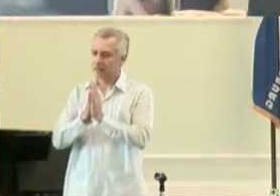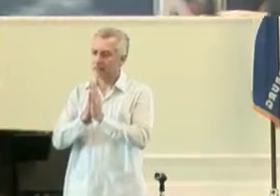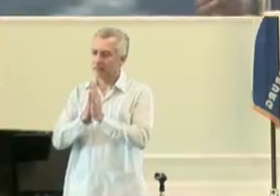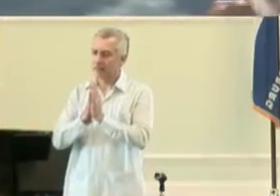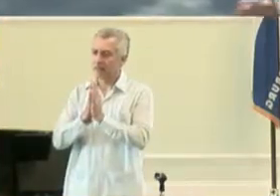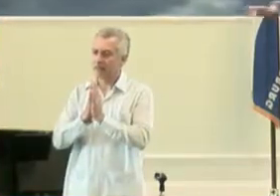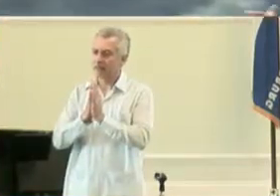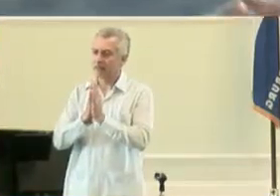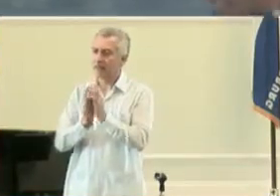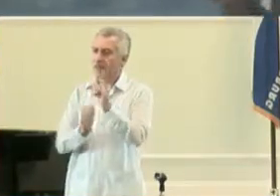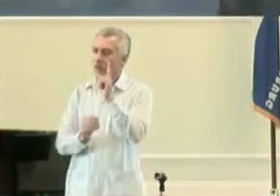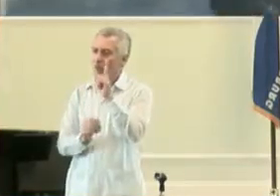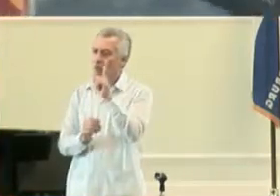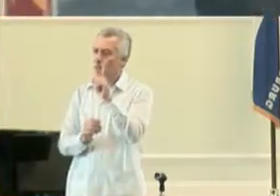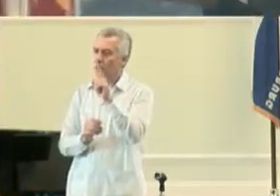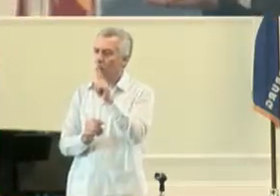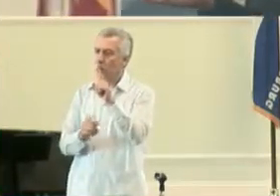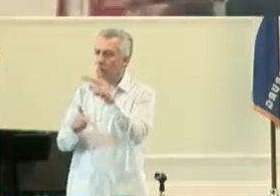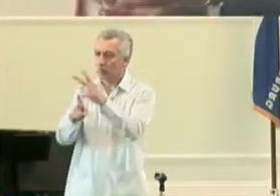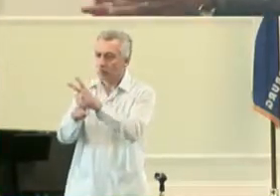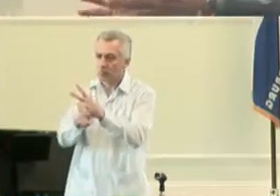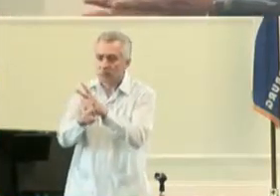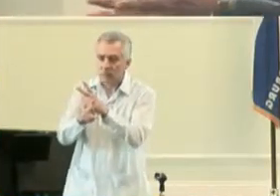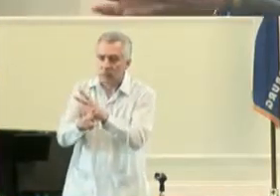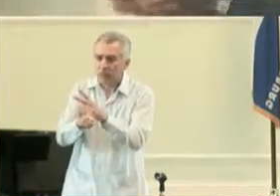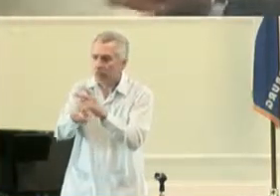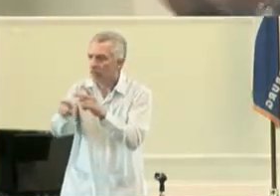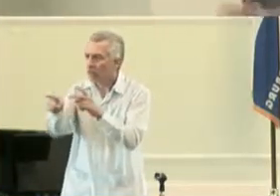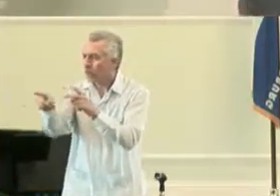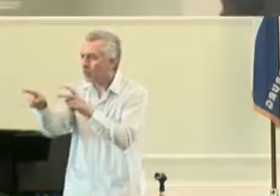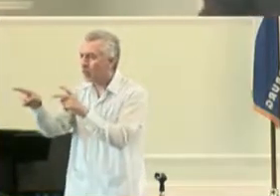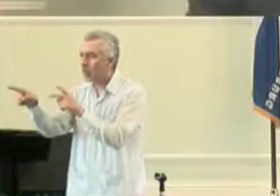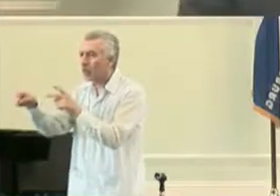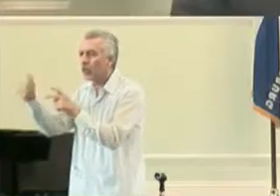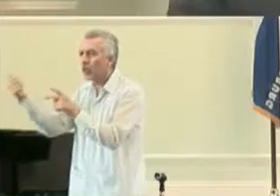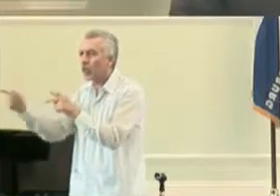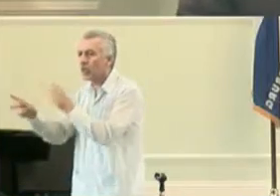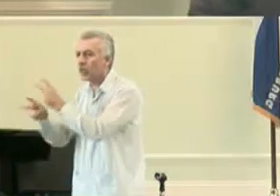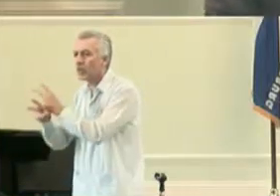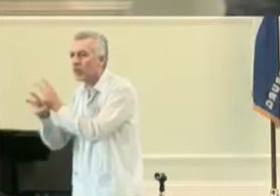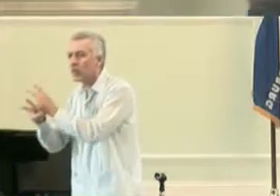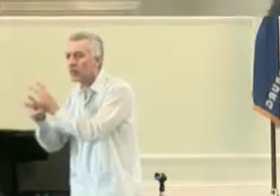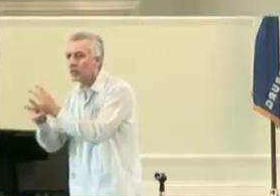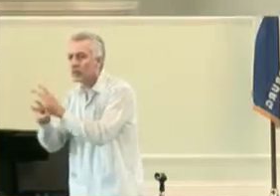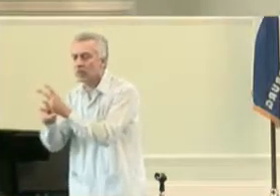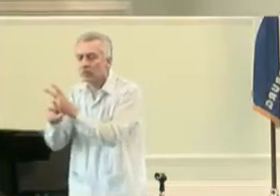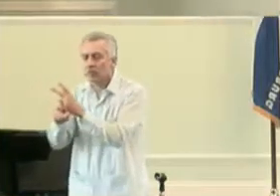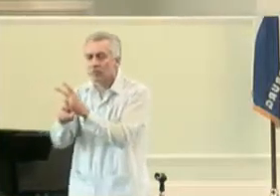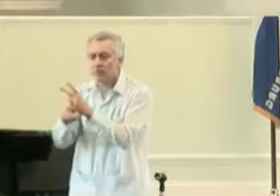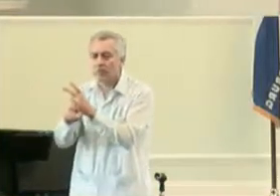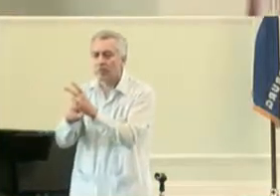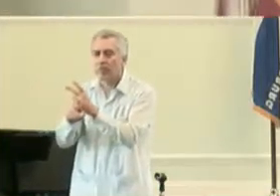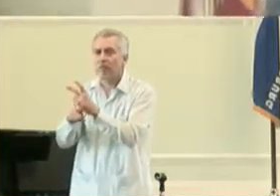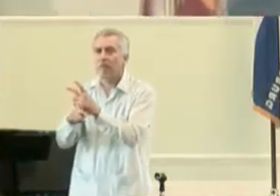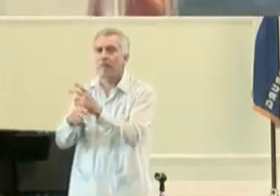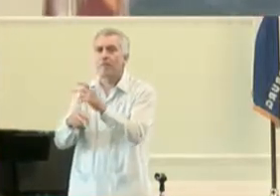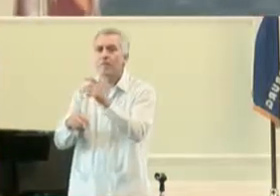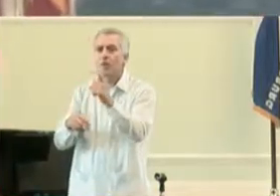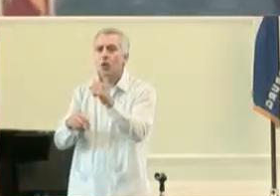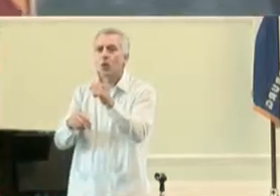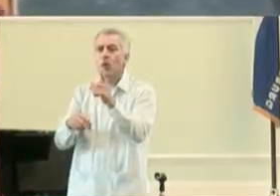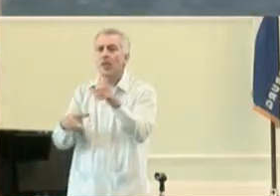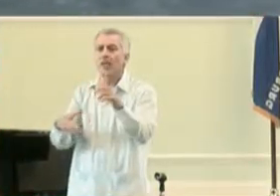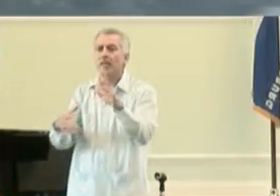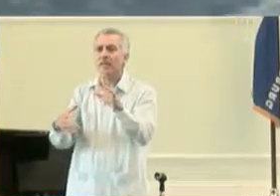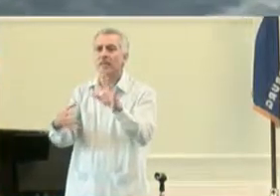priest is one who looks after the welfare of the other person. A priest is one who is